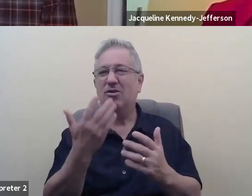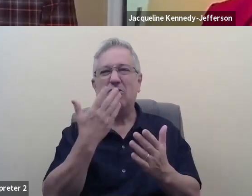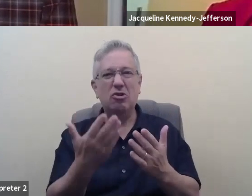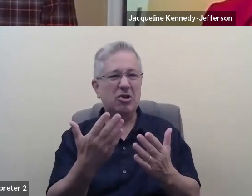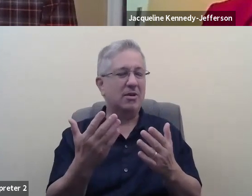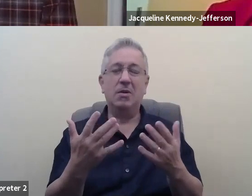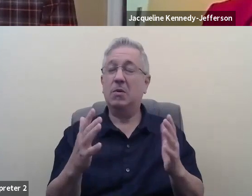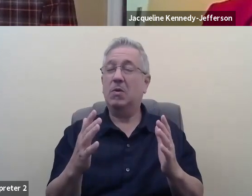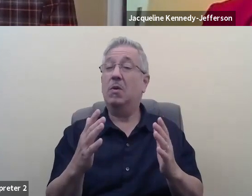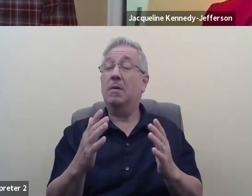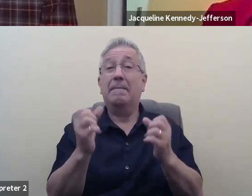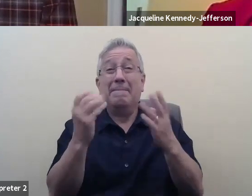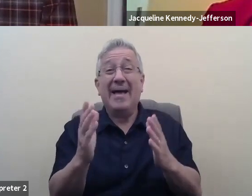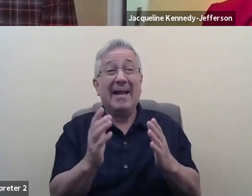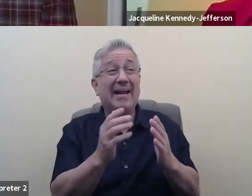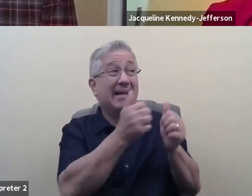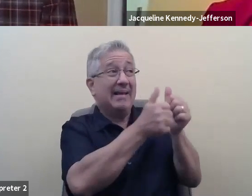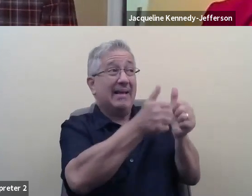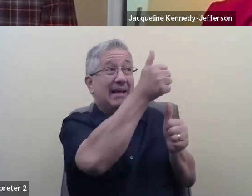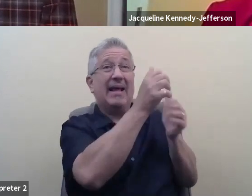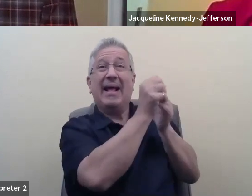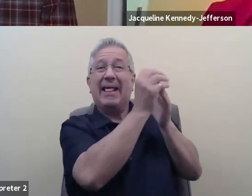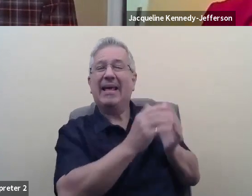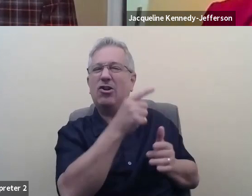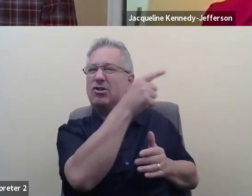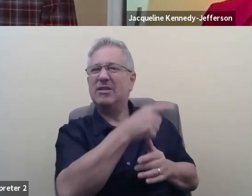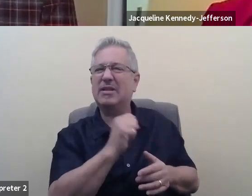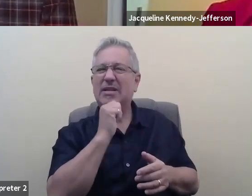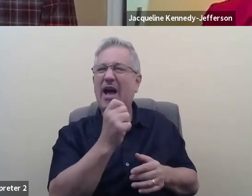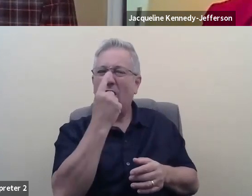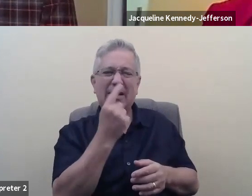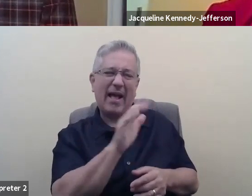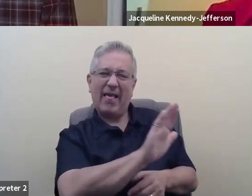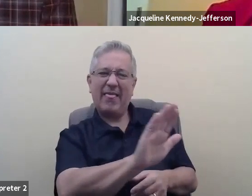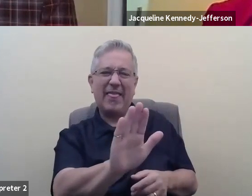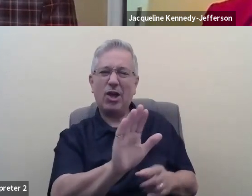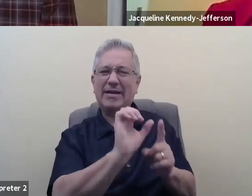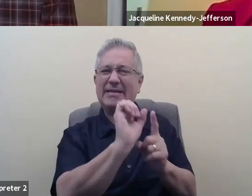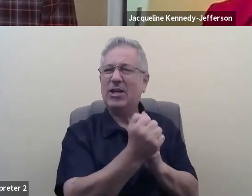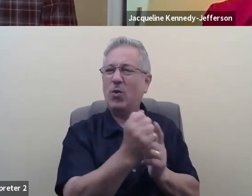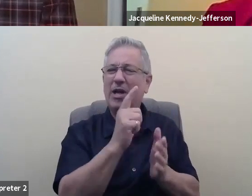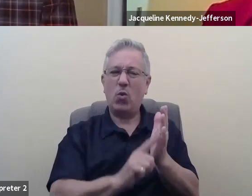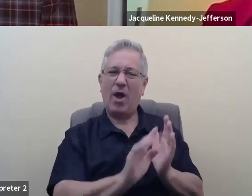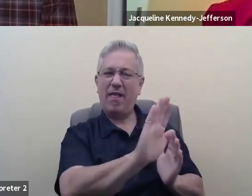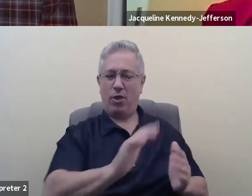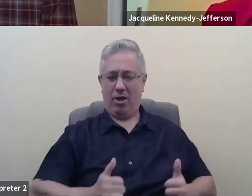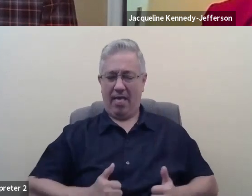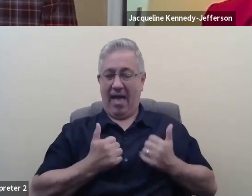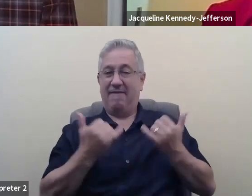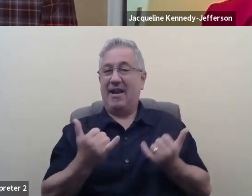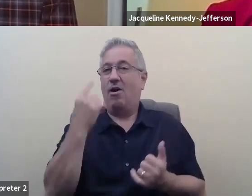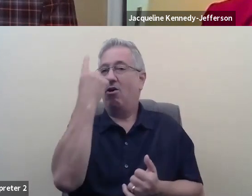didn't understand what their associates were going through, what their teammates were going through, or how to really have